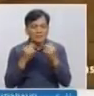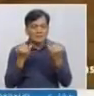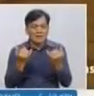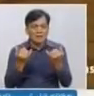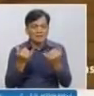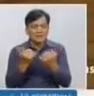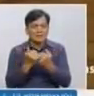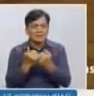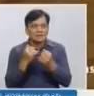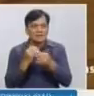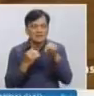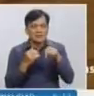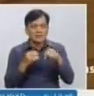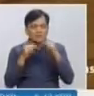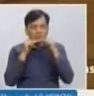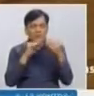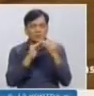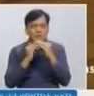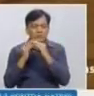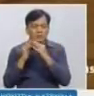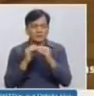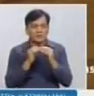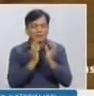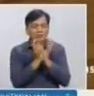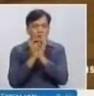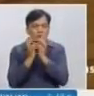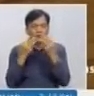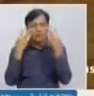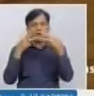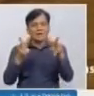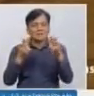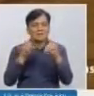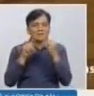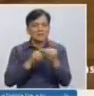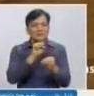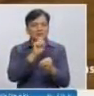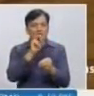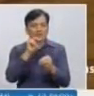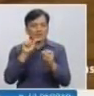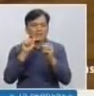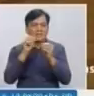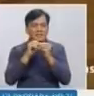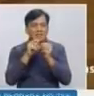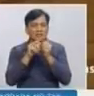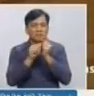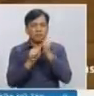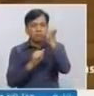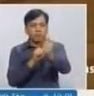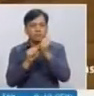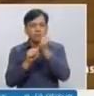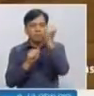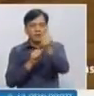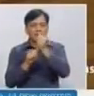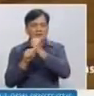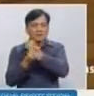the residents of these communities can watch the state of the nation and for the first time see